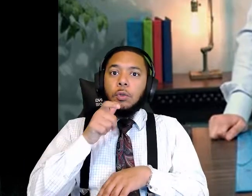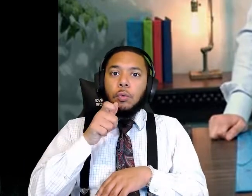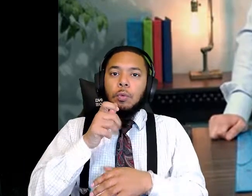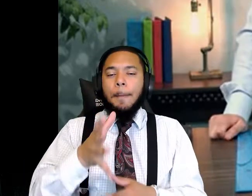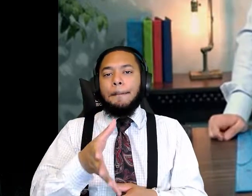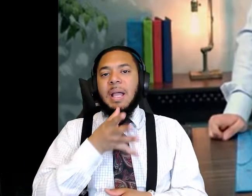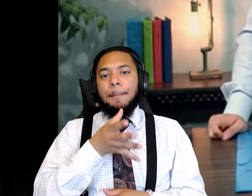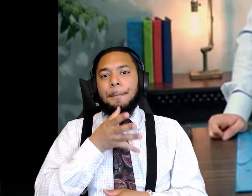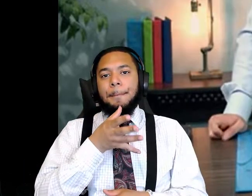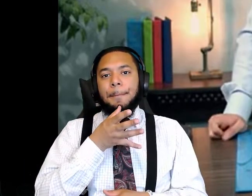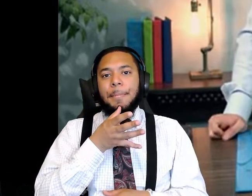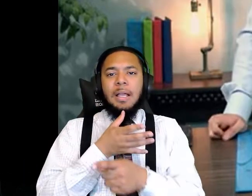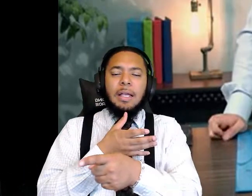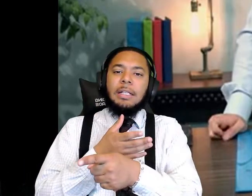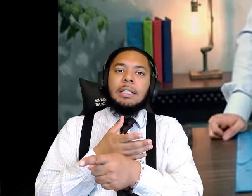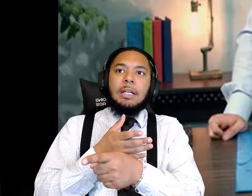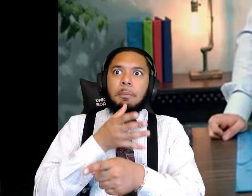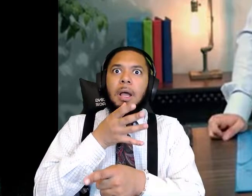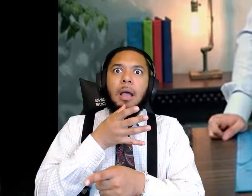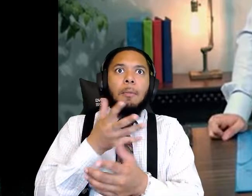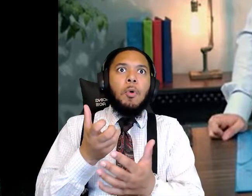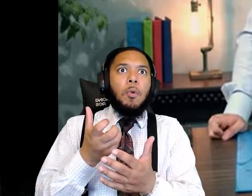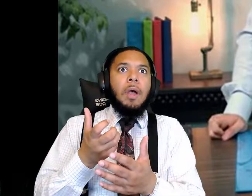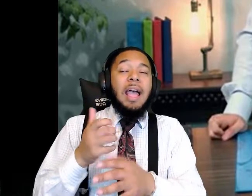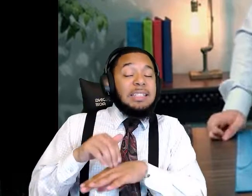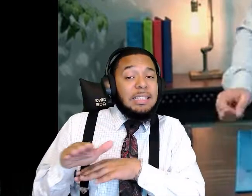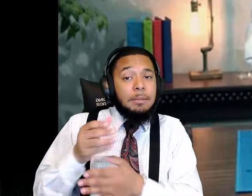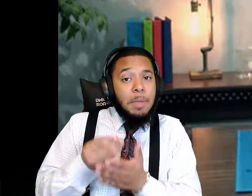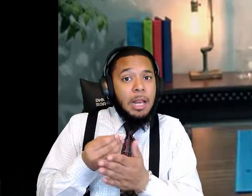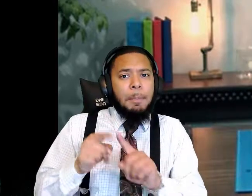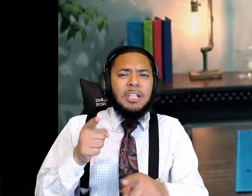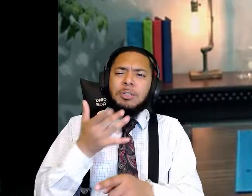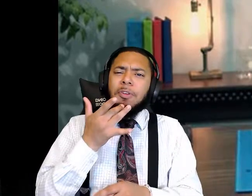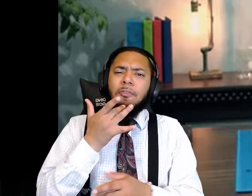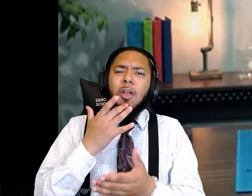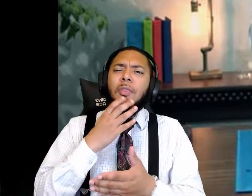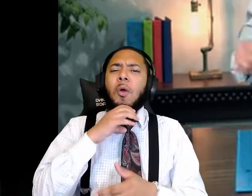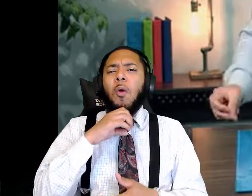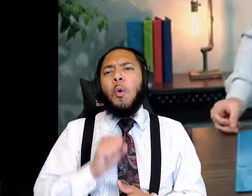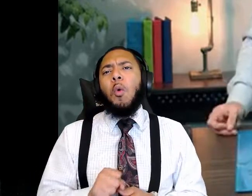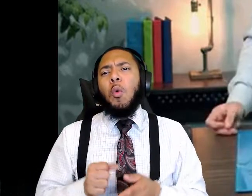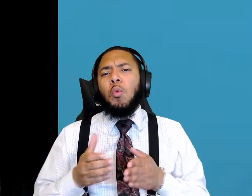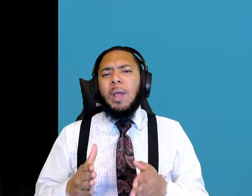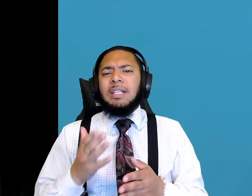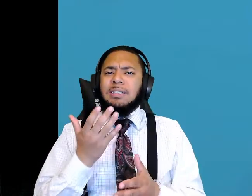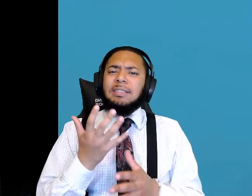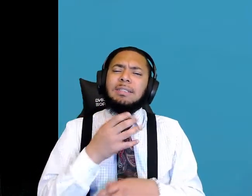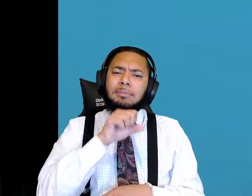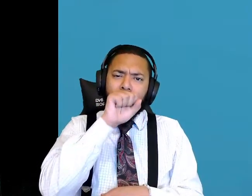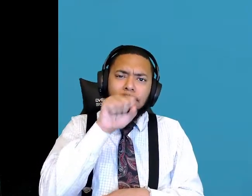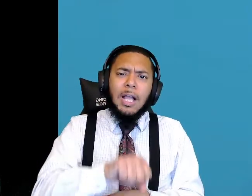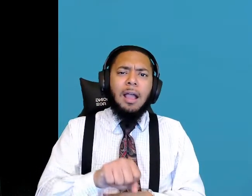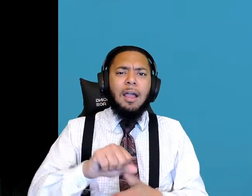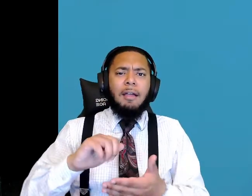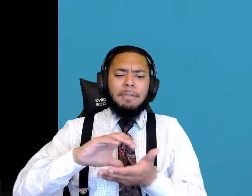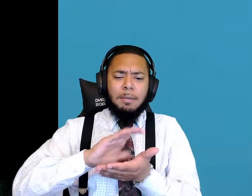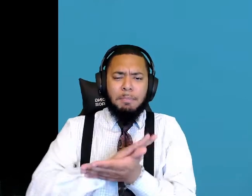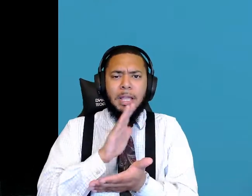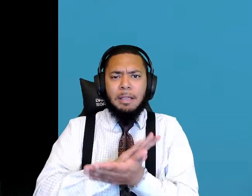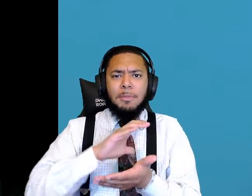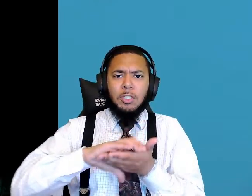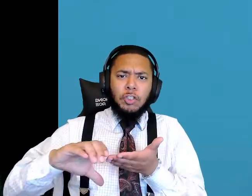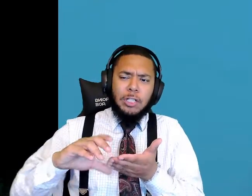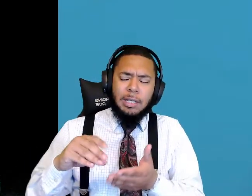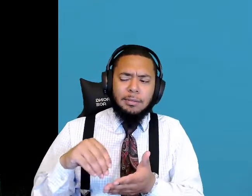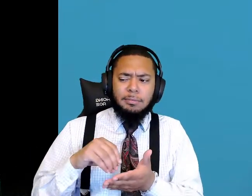some money, and Mom likes the old ways. She likes paper checks. She likes feeling the paper in her hands. So this was my